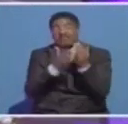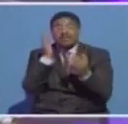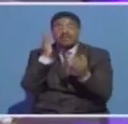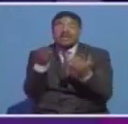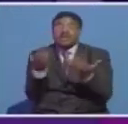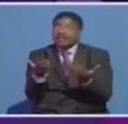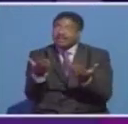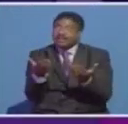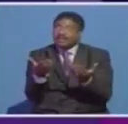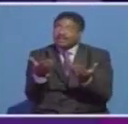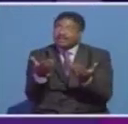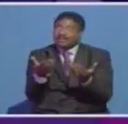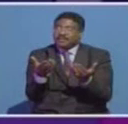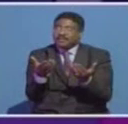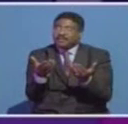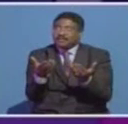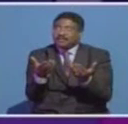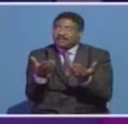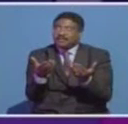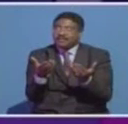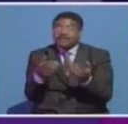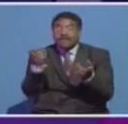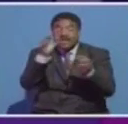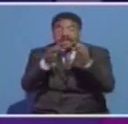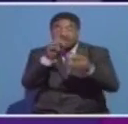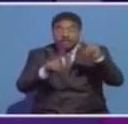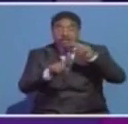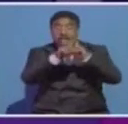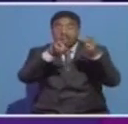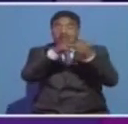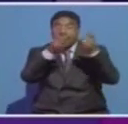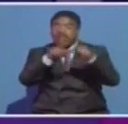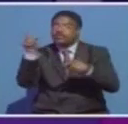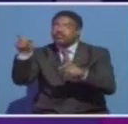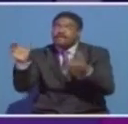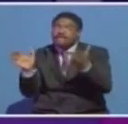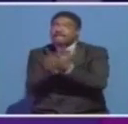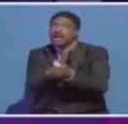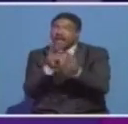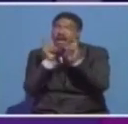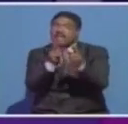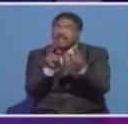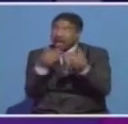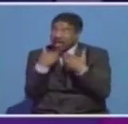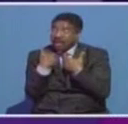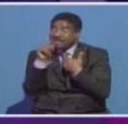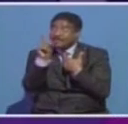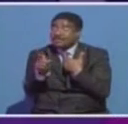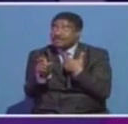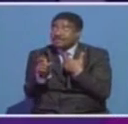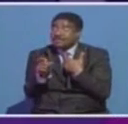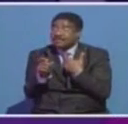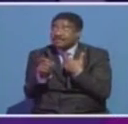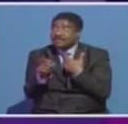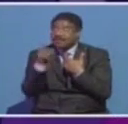look at how quickly you do respond to disasters. Maybe I should ask that as a question, because we've seen you respond